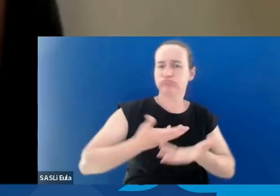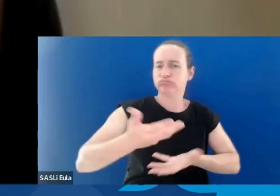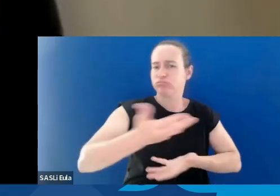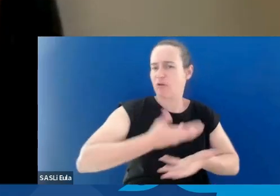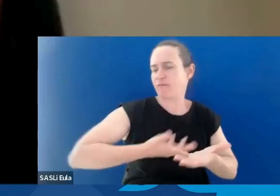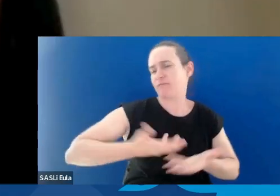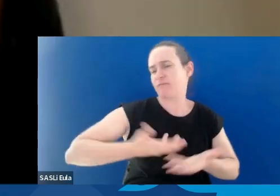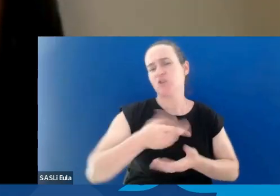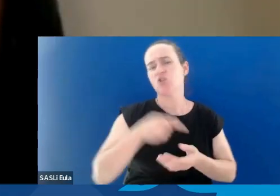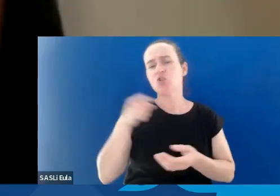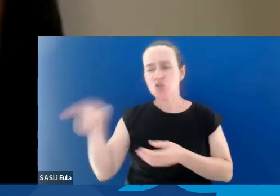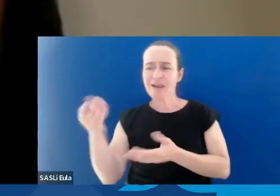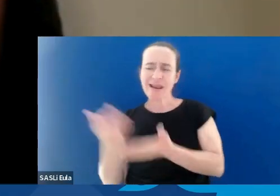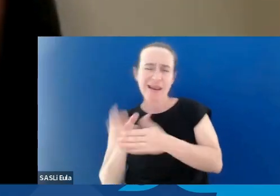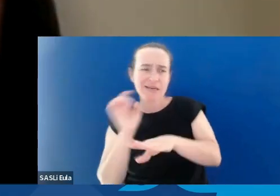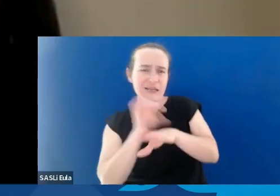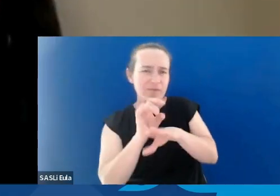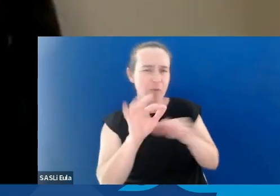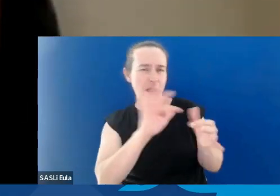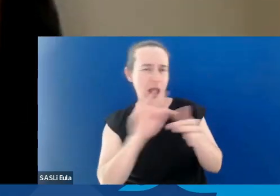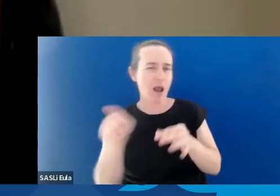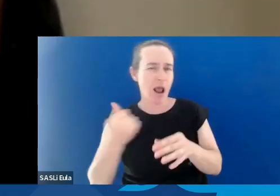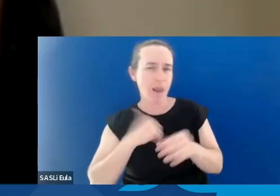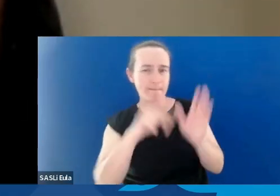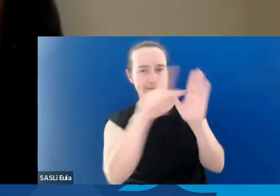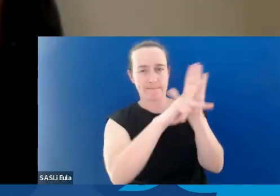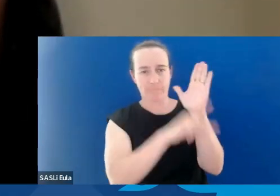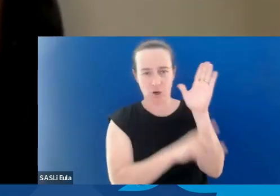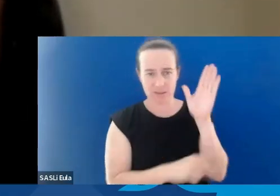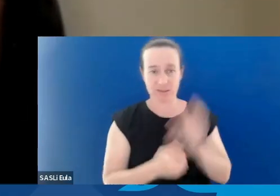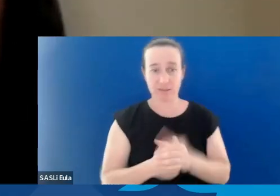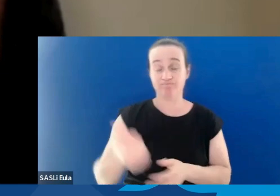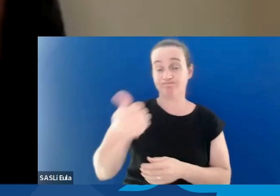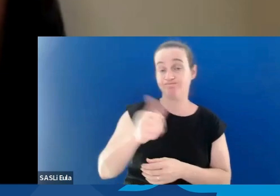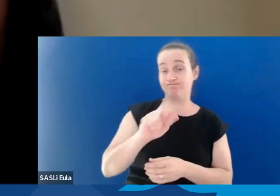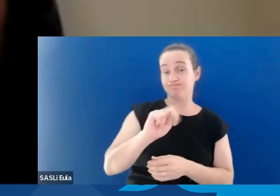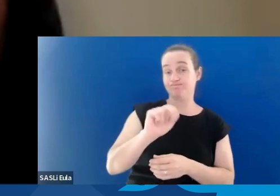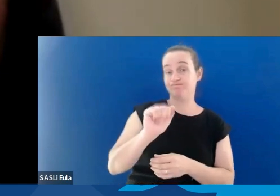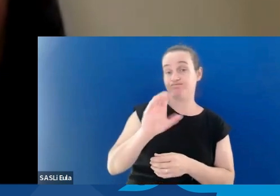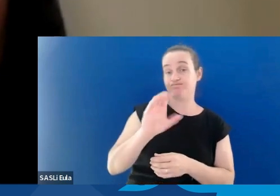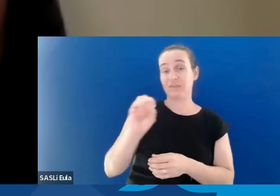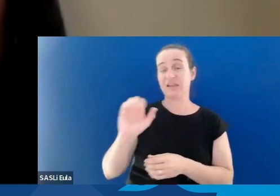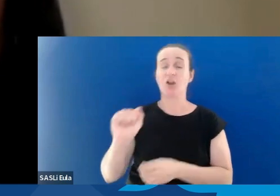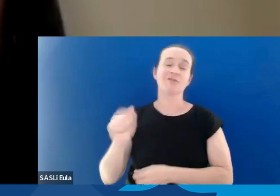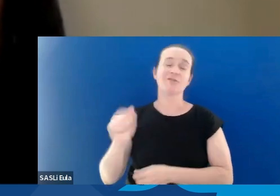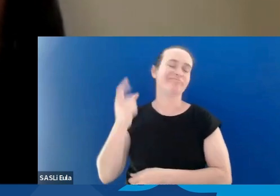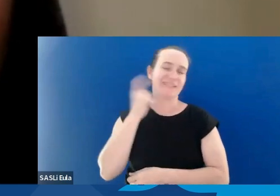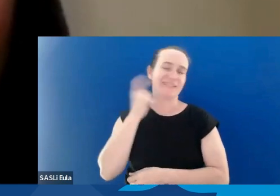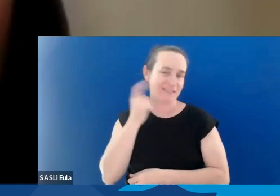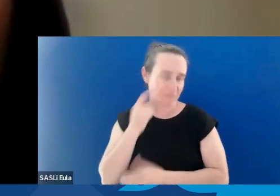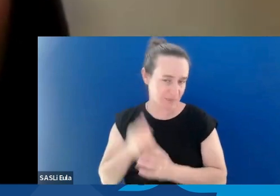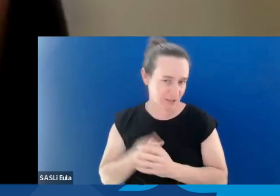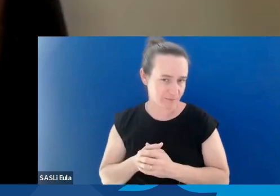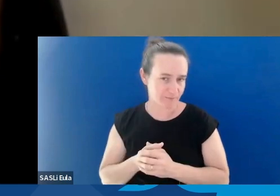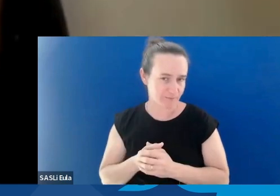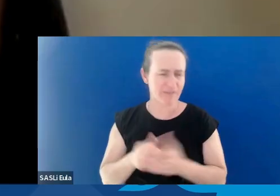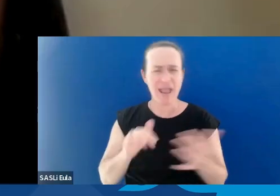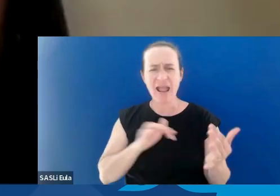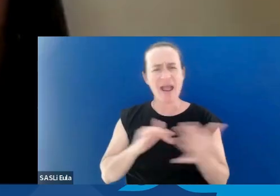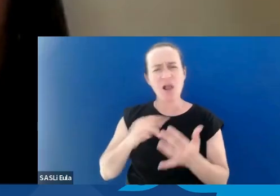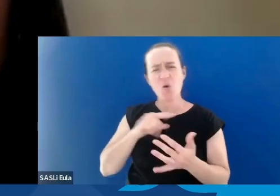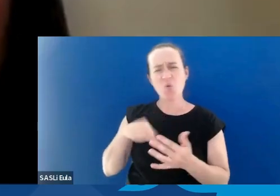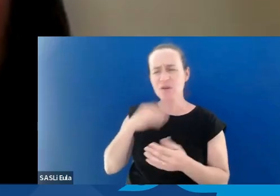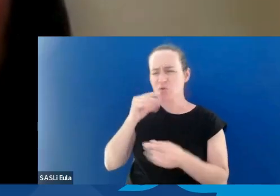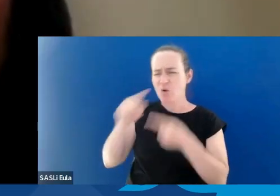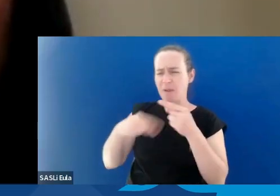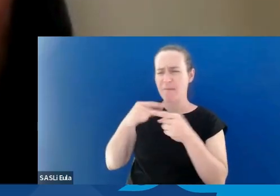inform policy and program gaps. And then for NACOSA, it was pure and simple. How we are talking about policies